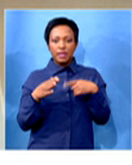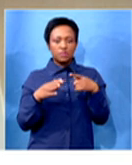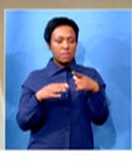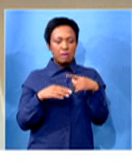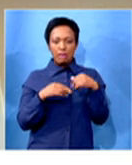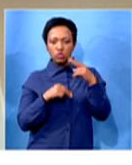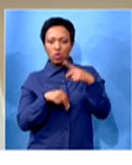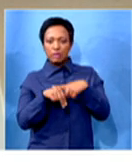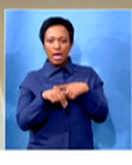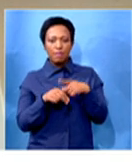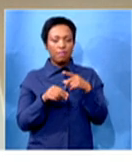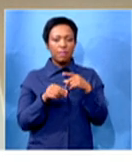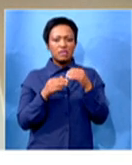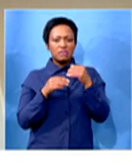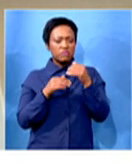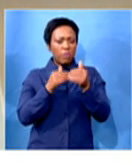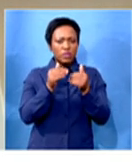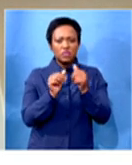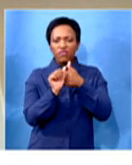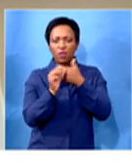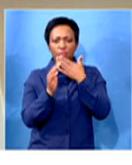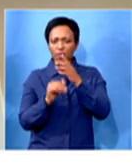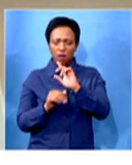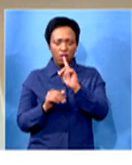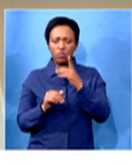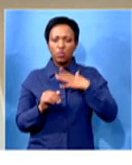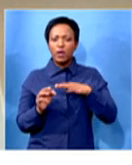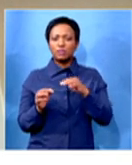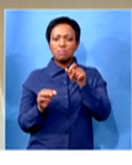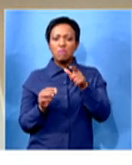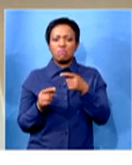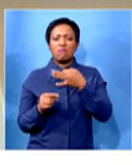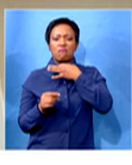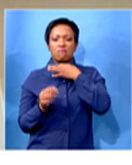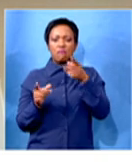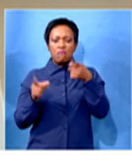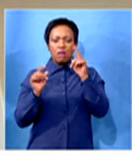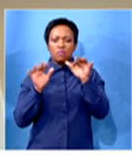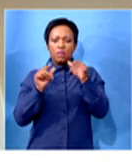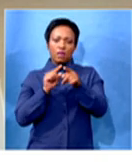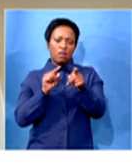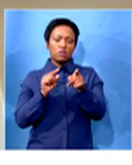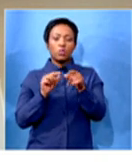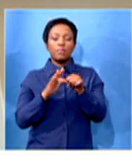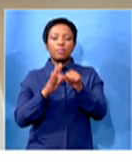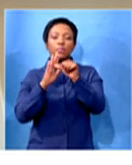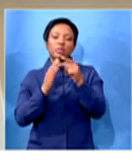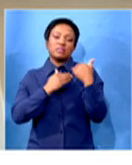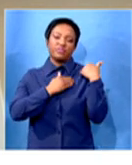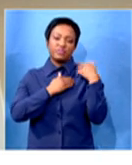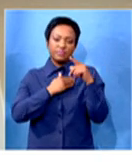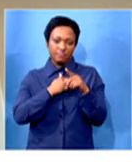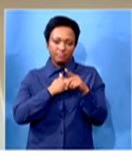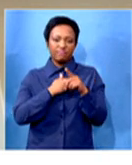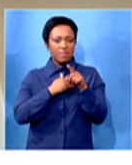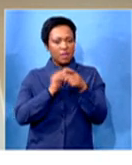way endanger people or their health. And so that is really important. Safety first under all